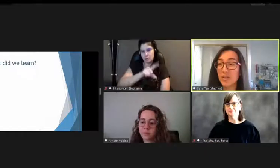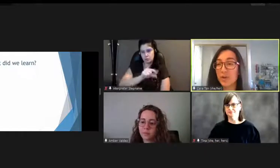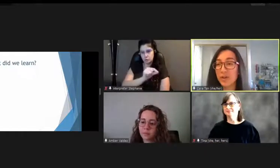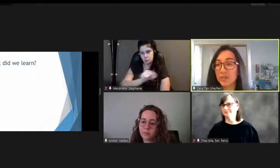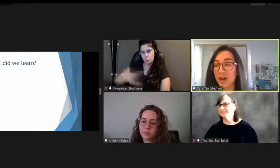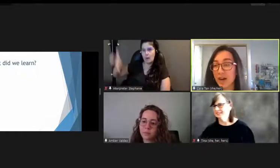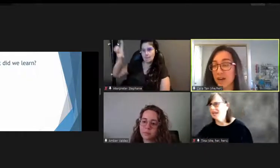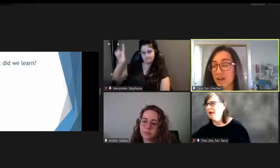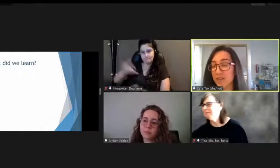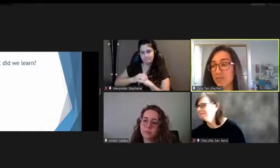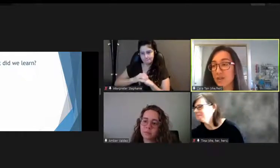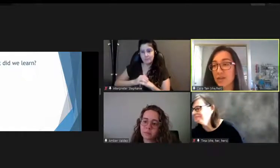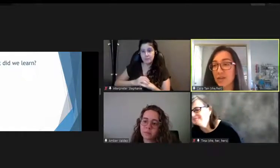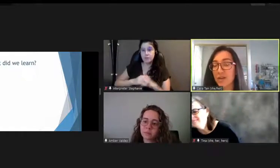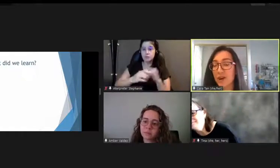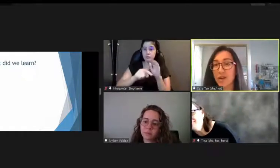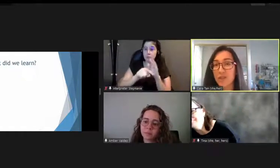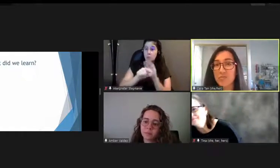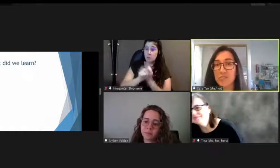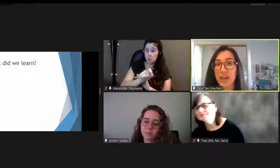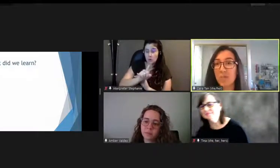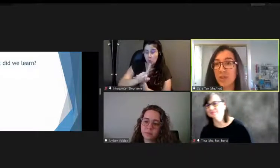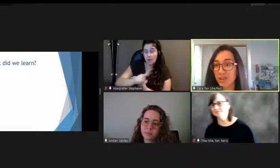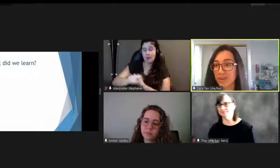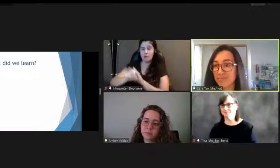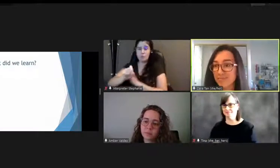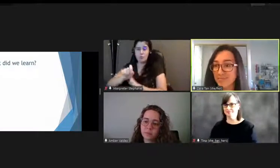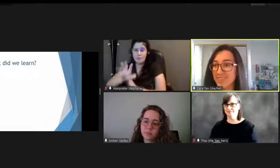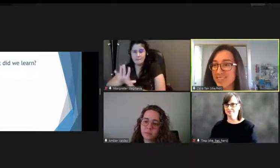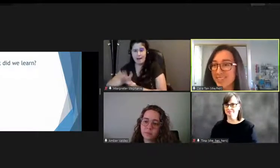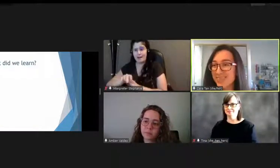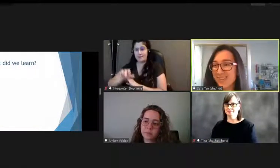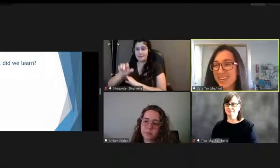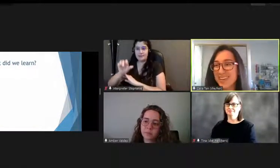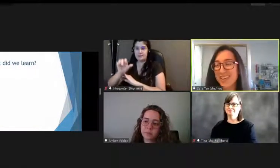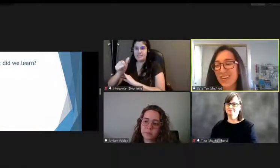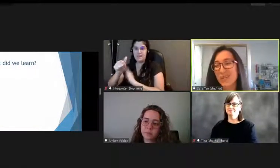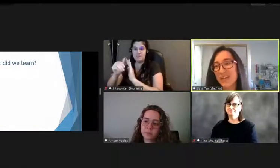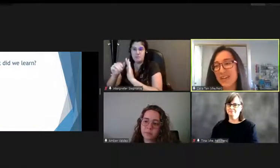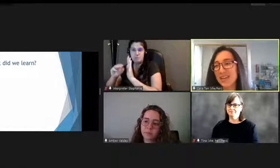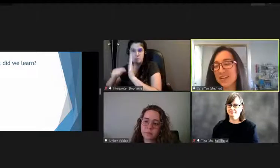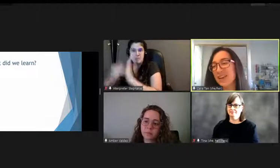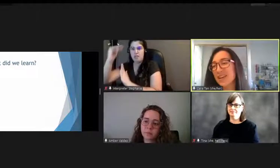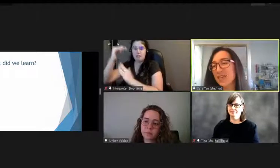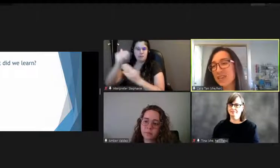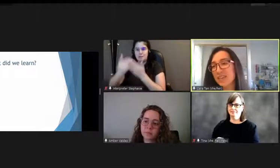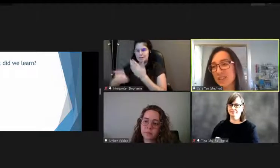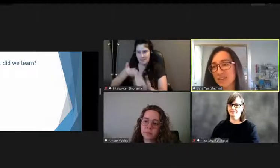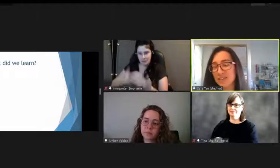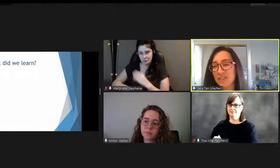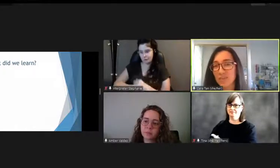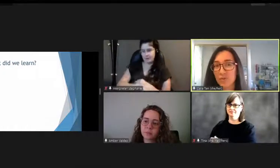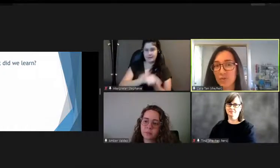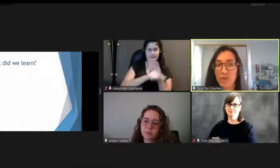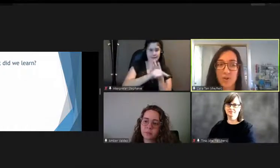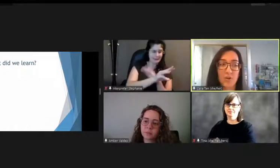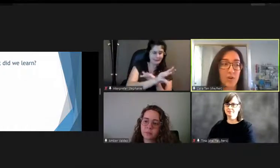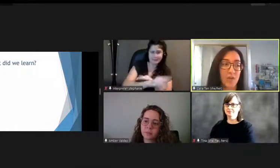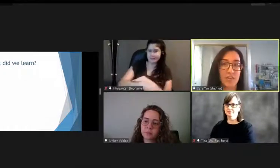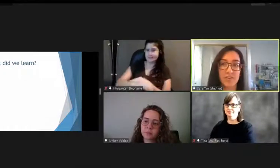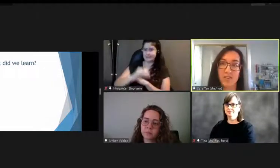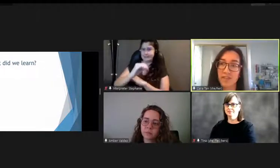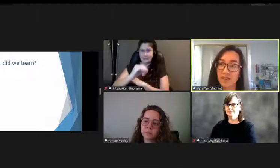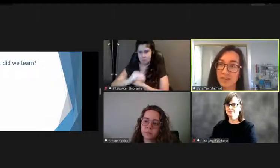0.1, 0.5, 10 million. It could be -6,